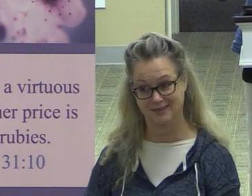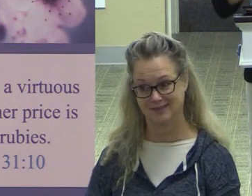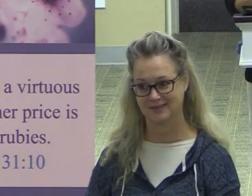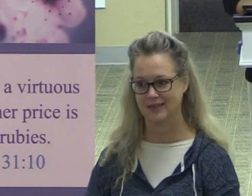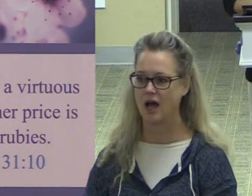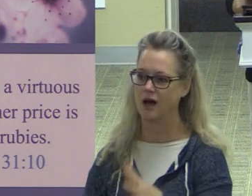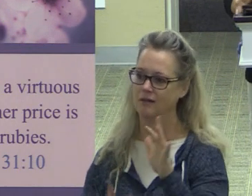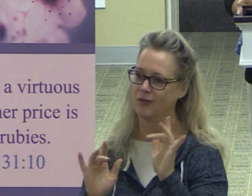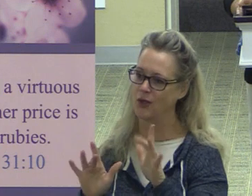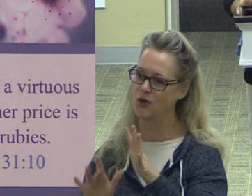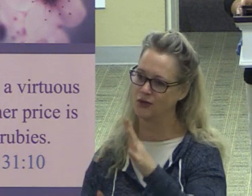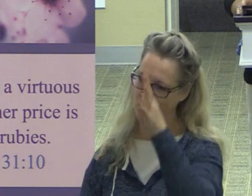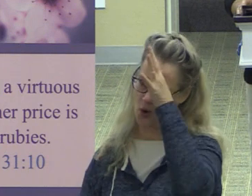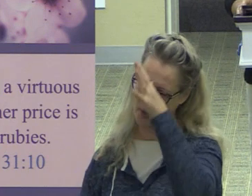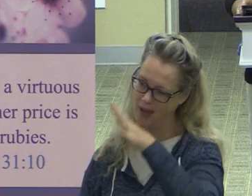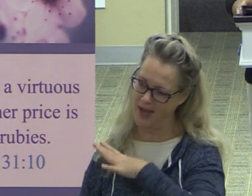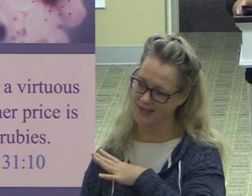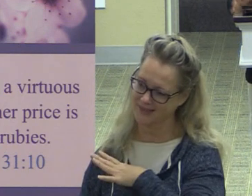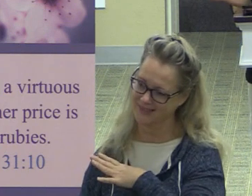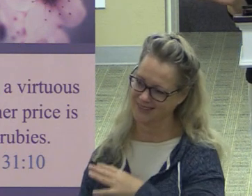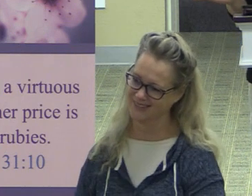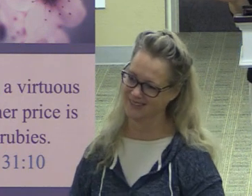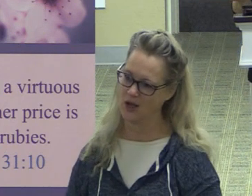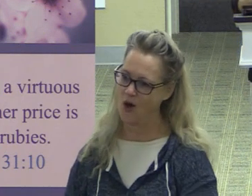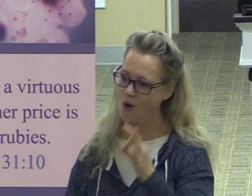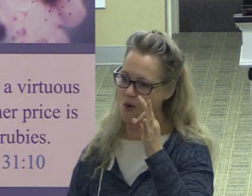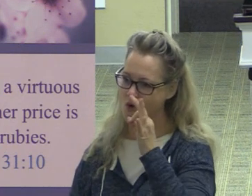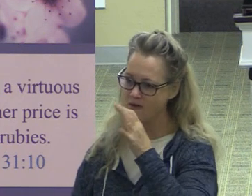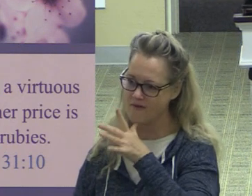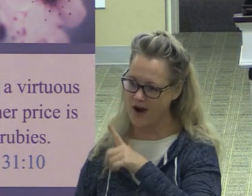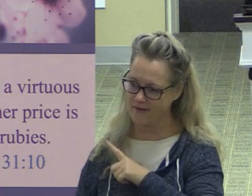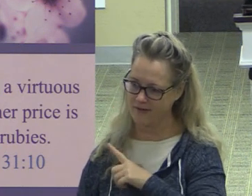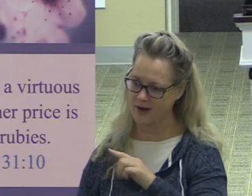Oh, the poor men. Or if a female starts crying,